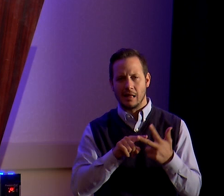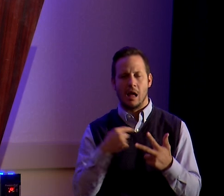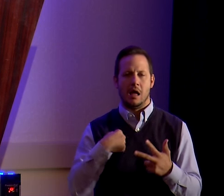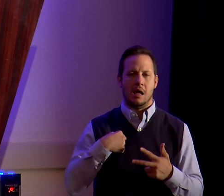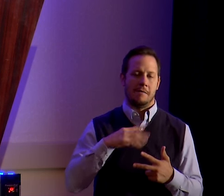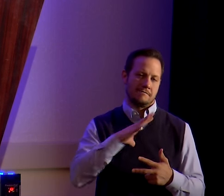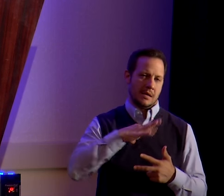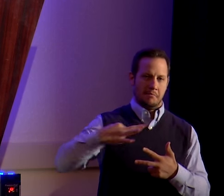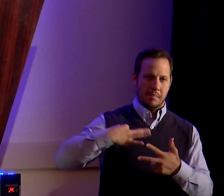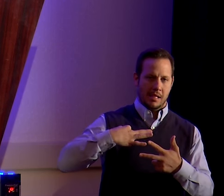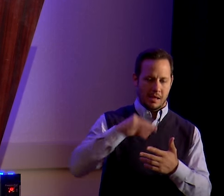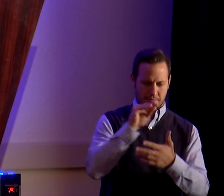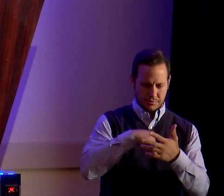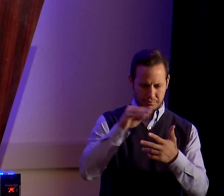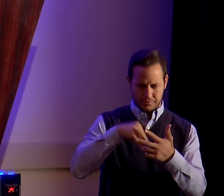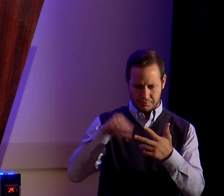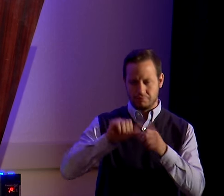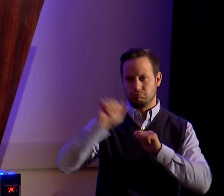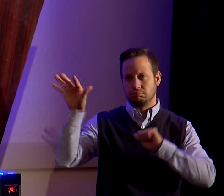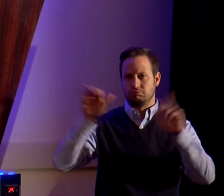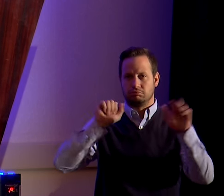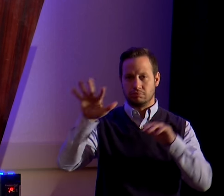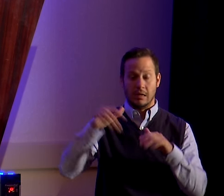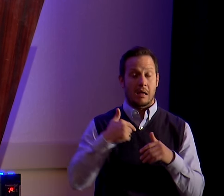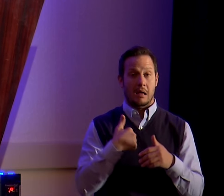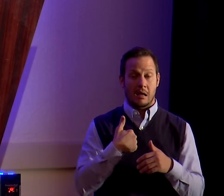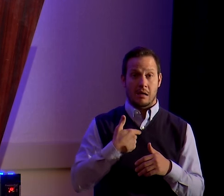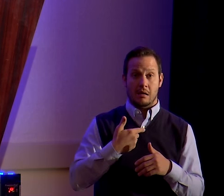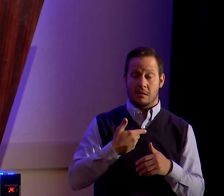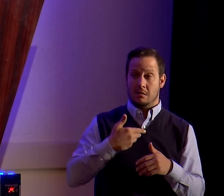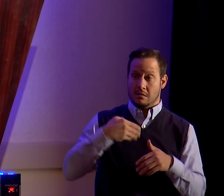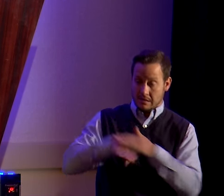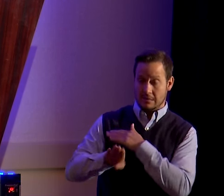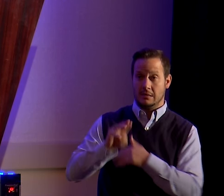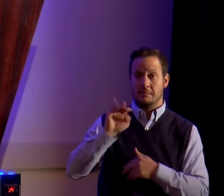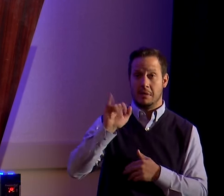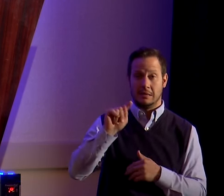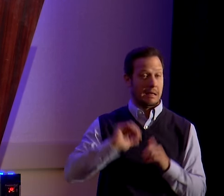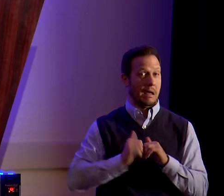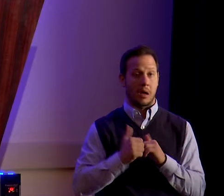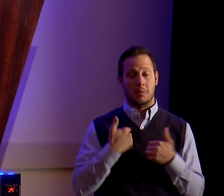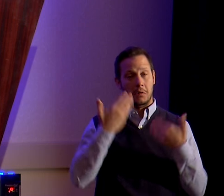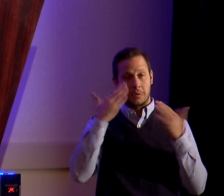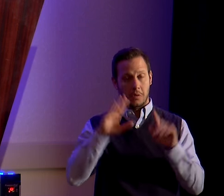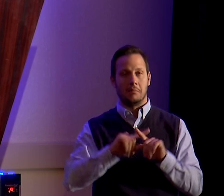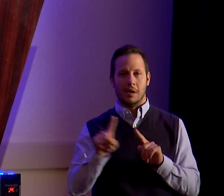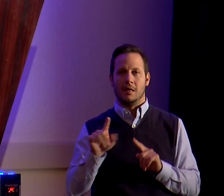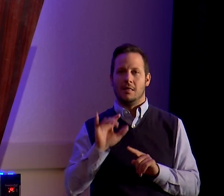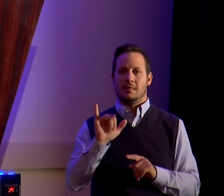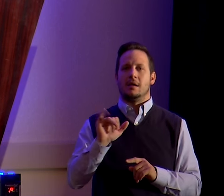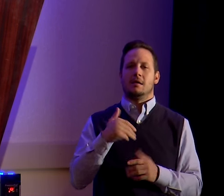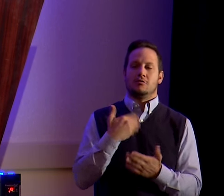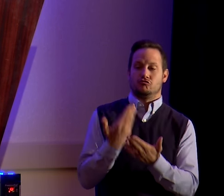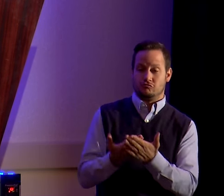all of them, right? And I got into MIT. I don't know how, but anyway, so that's how I ended up in MIT.